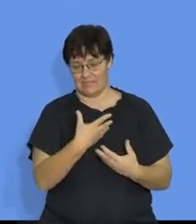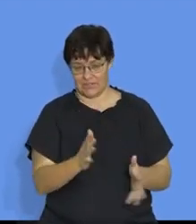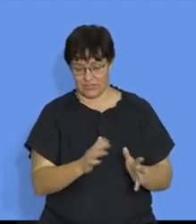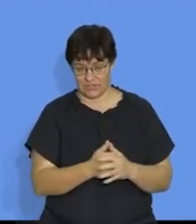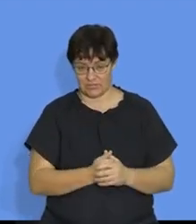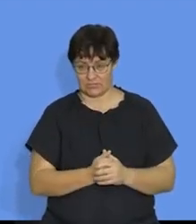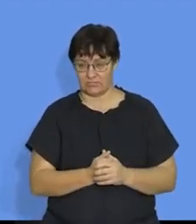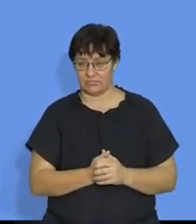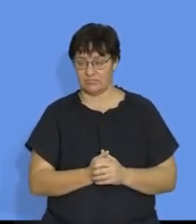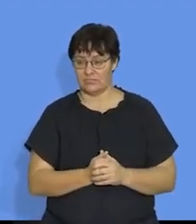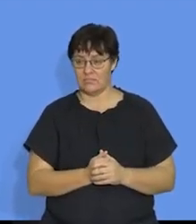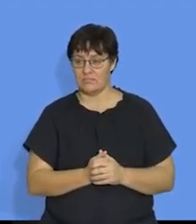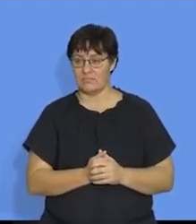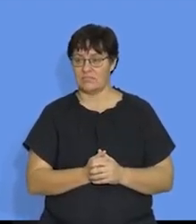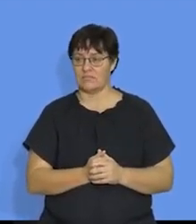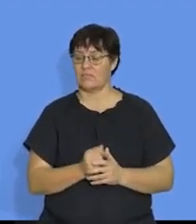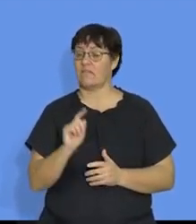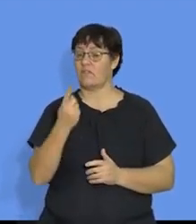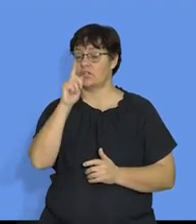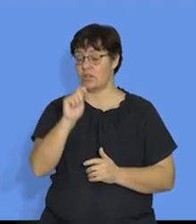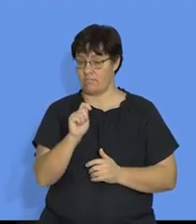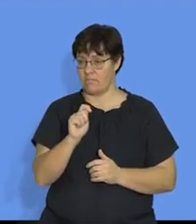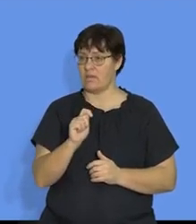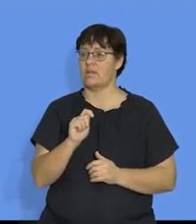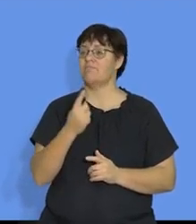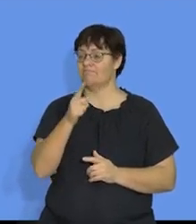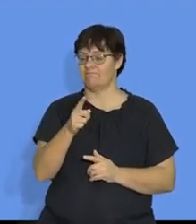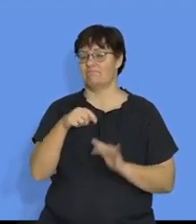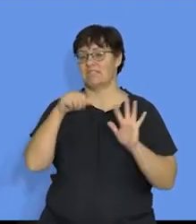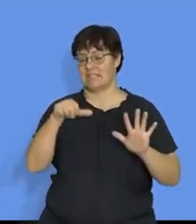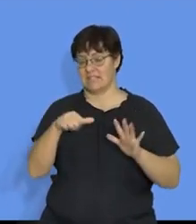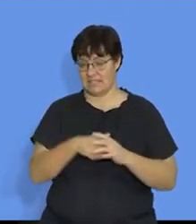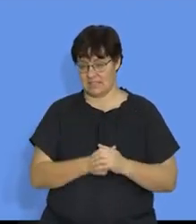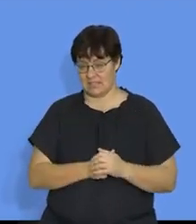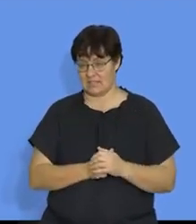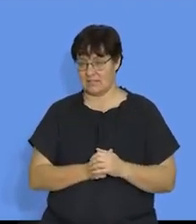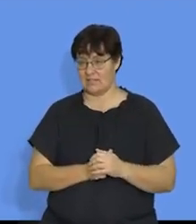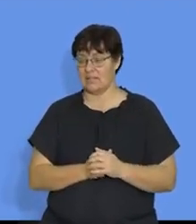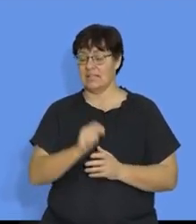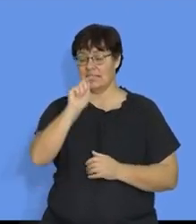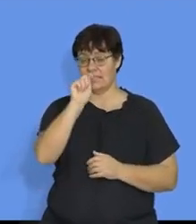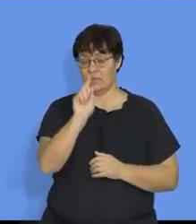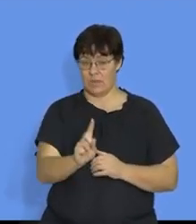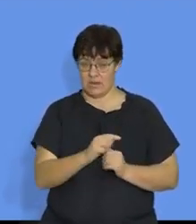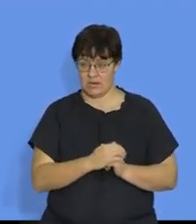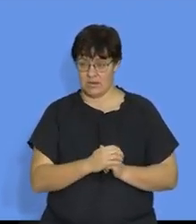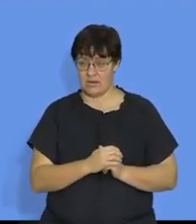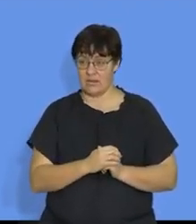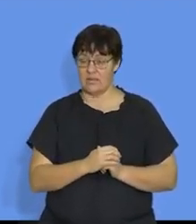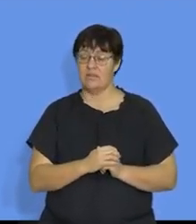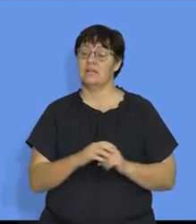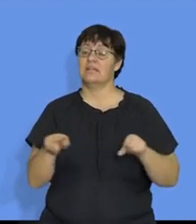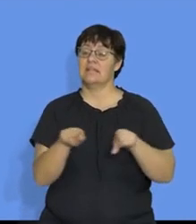the first term of a geometric series is 16. That means that T1 is equal